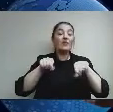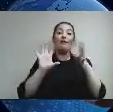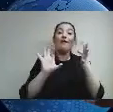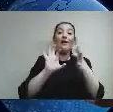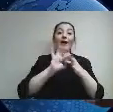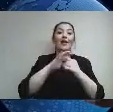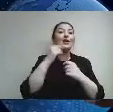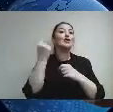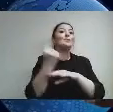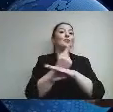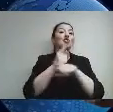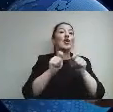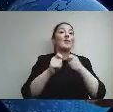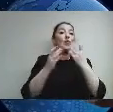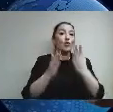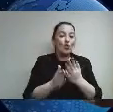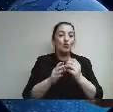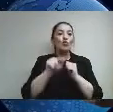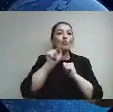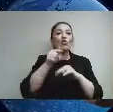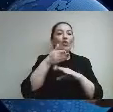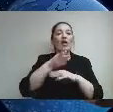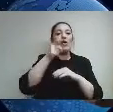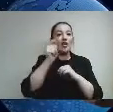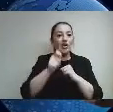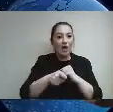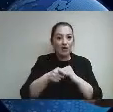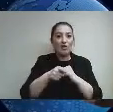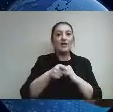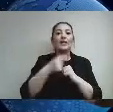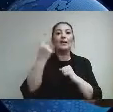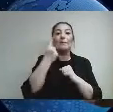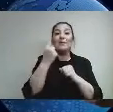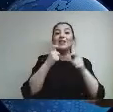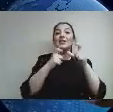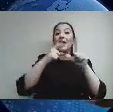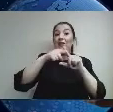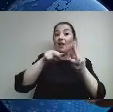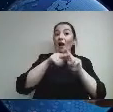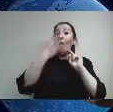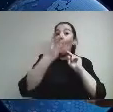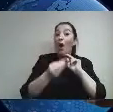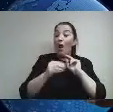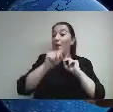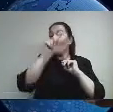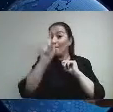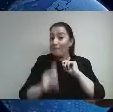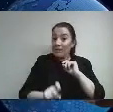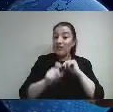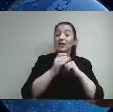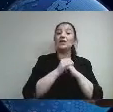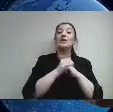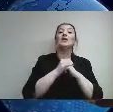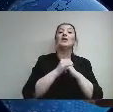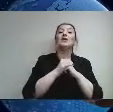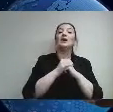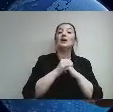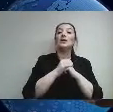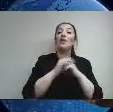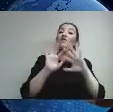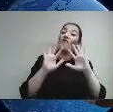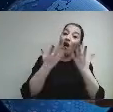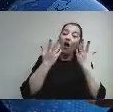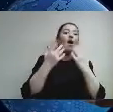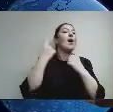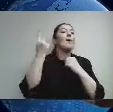as an NGO? Or should we move forward as a company? We didn't make our mind on